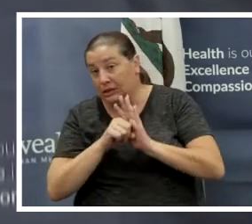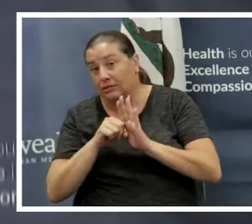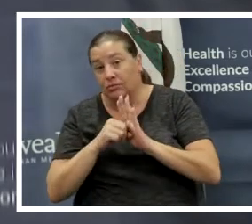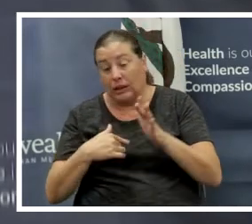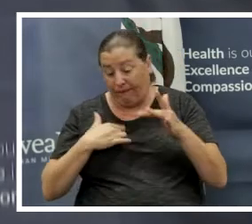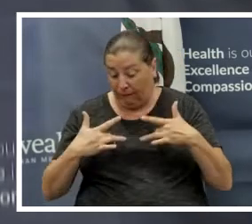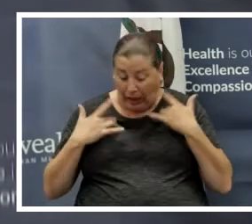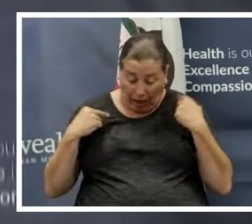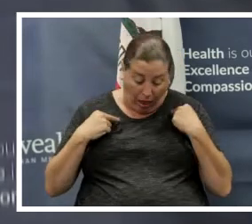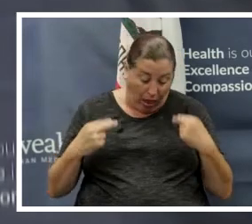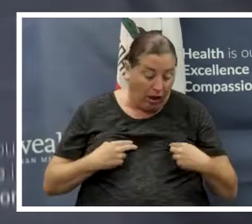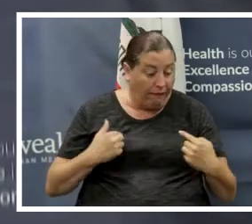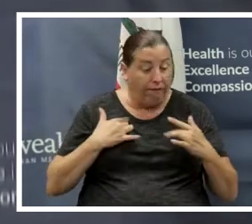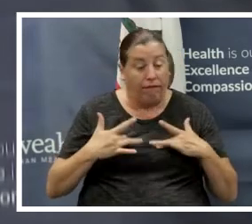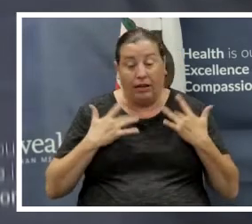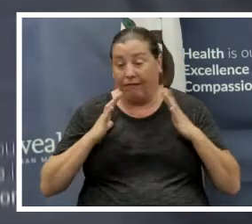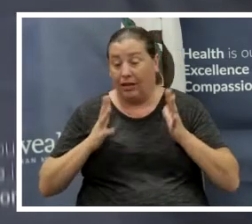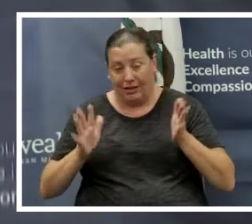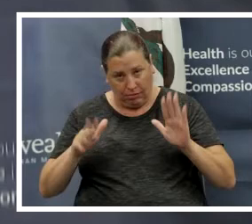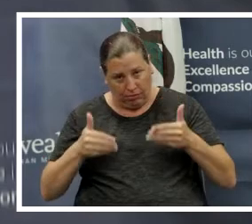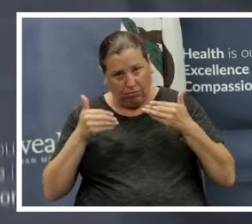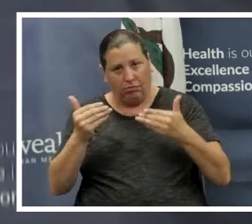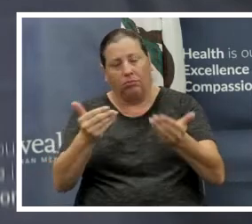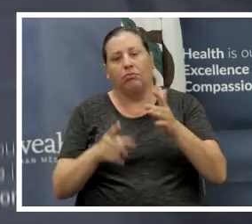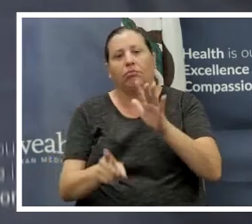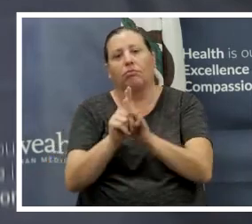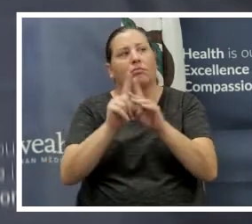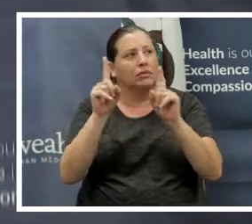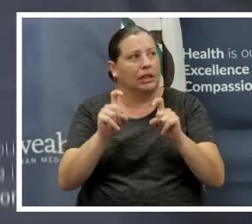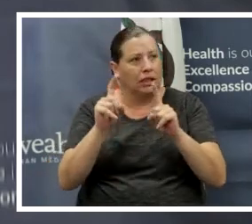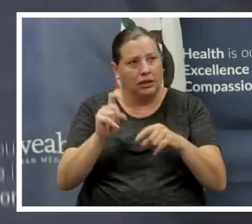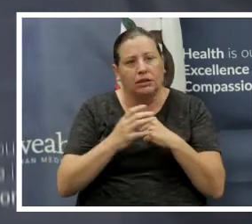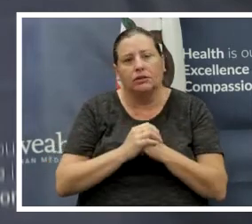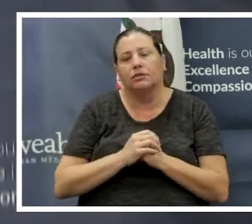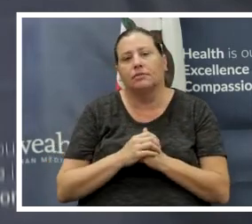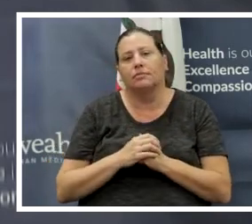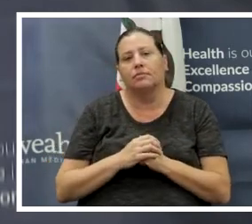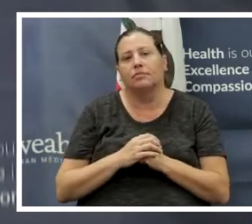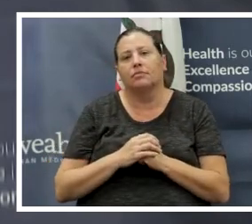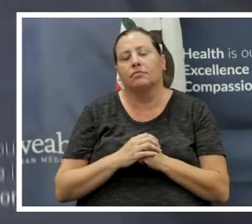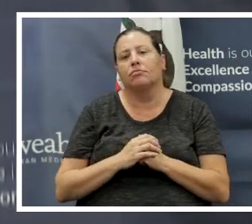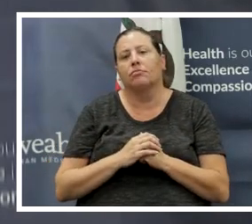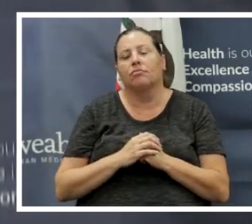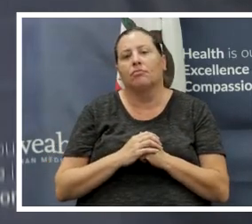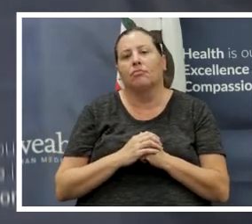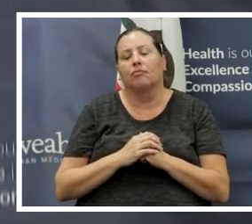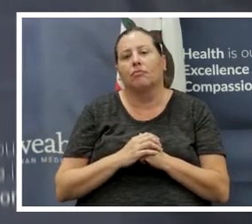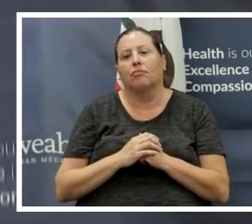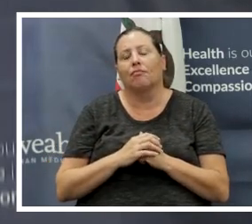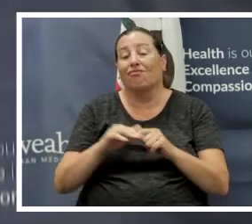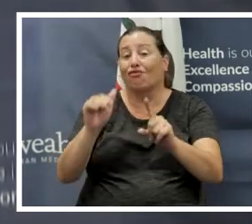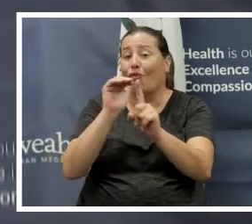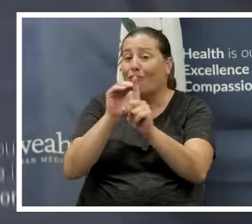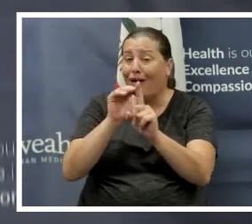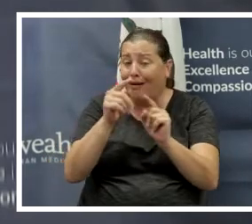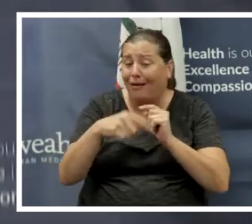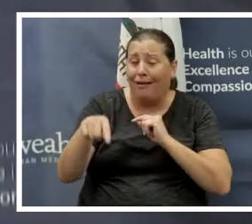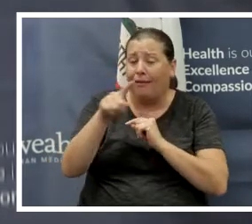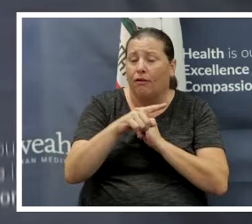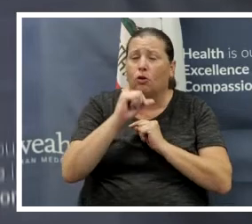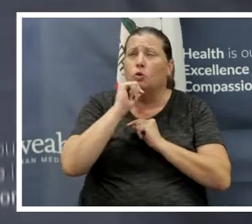healthy. But I would just remind people, again, don't have